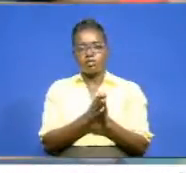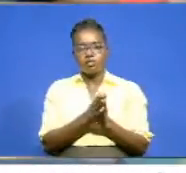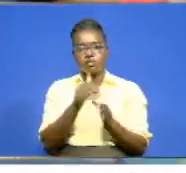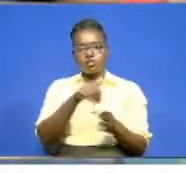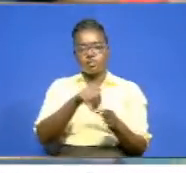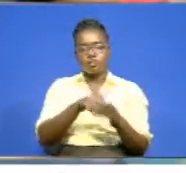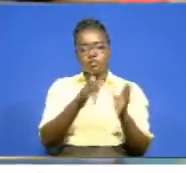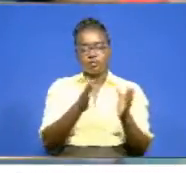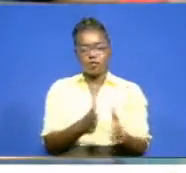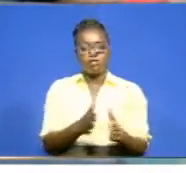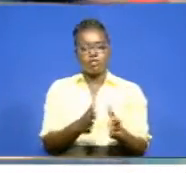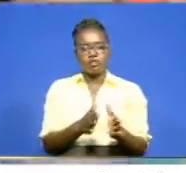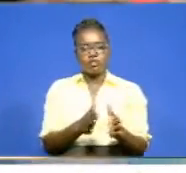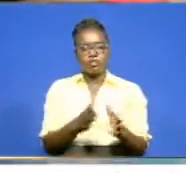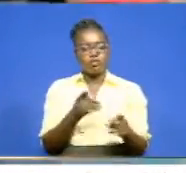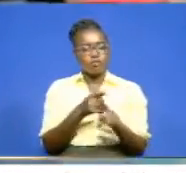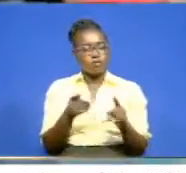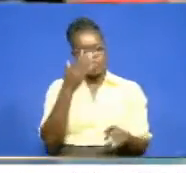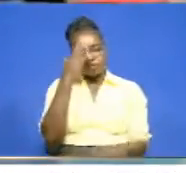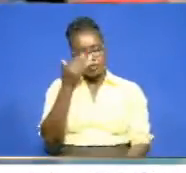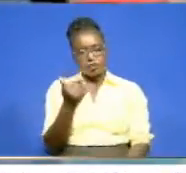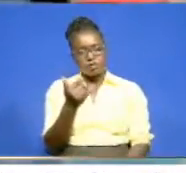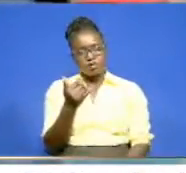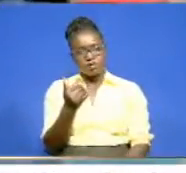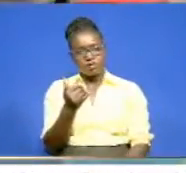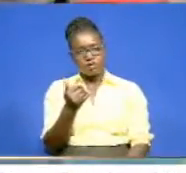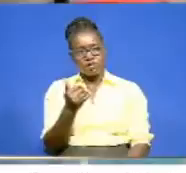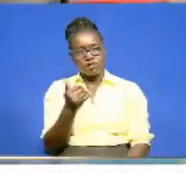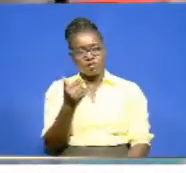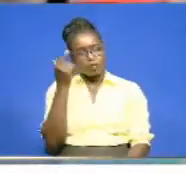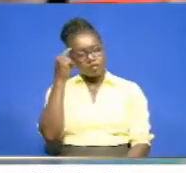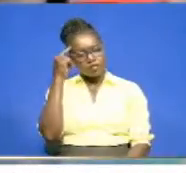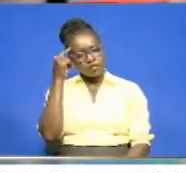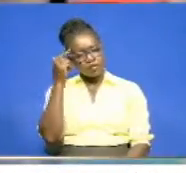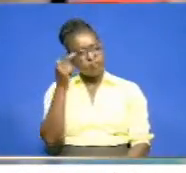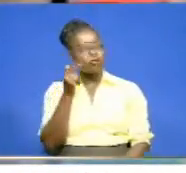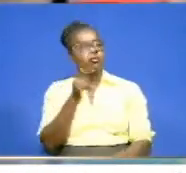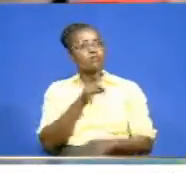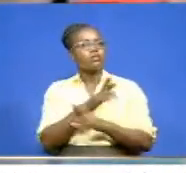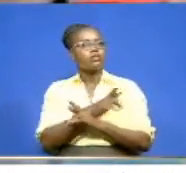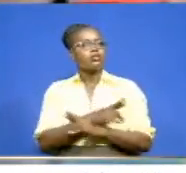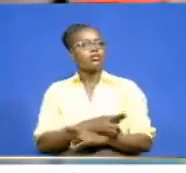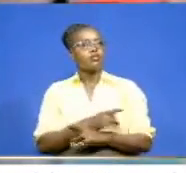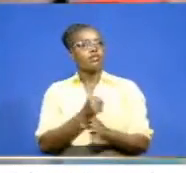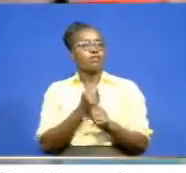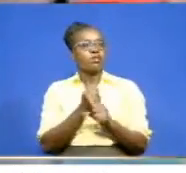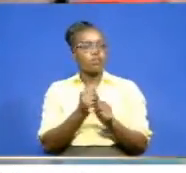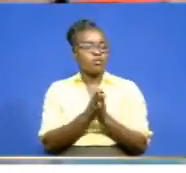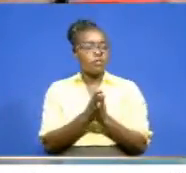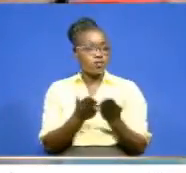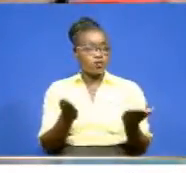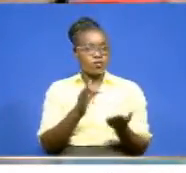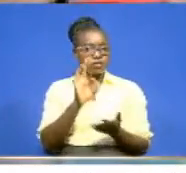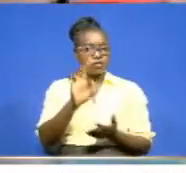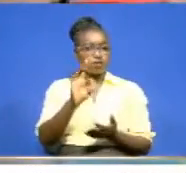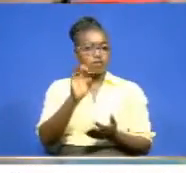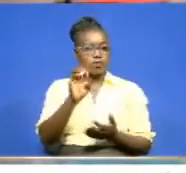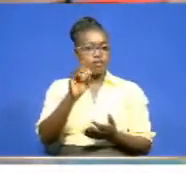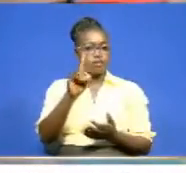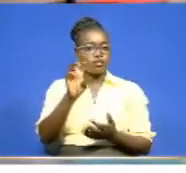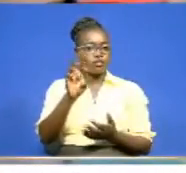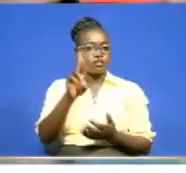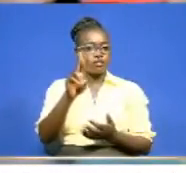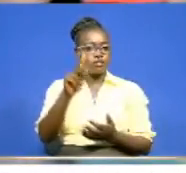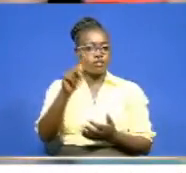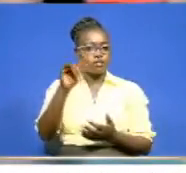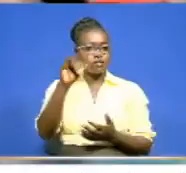investors. But why is it, do you think, that they're reluctant to work with these federations most of the time? Is